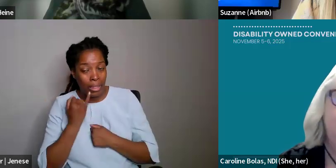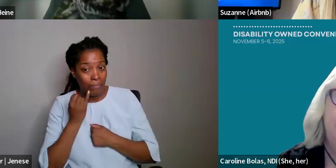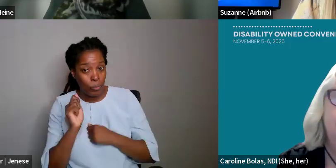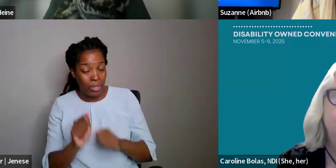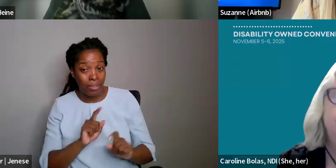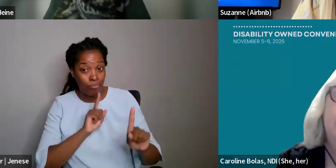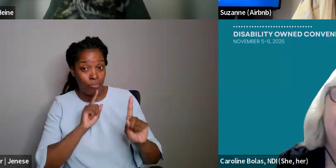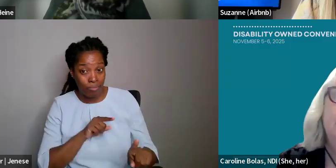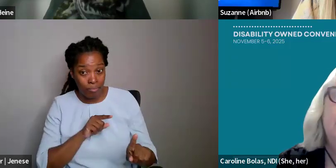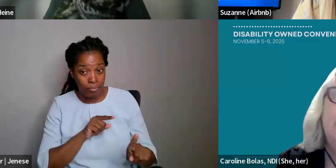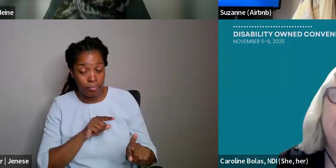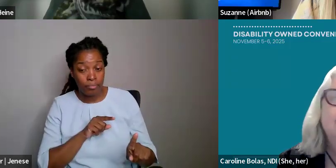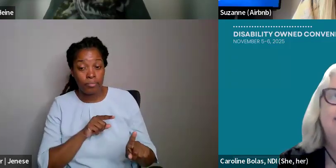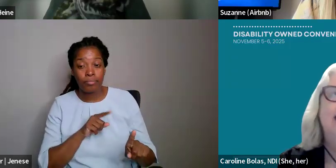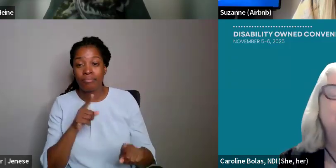just helps